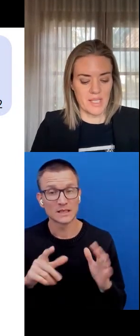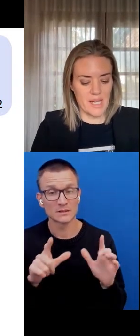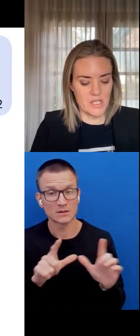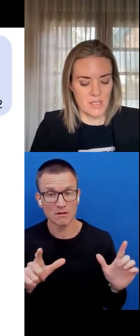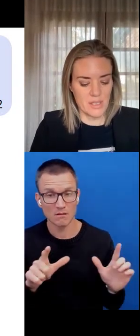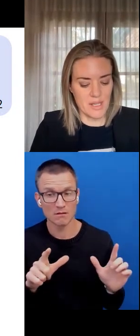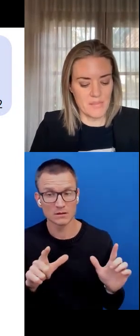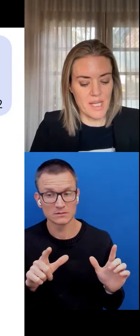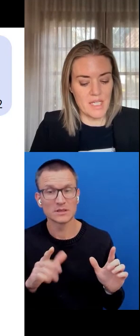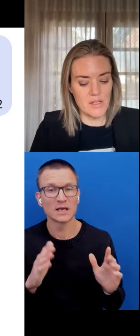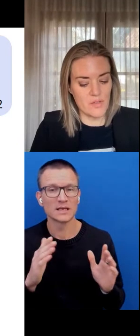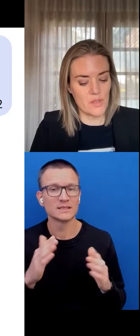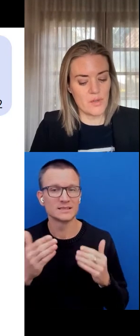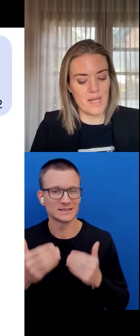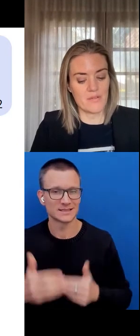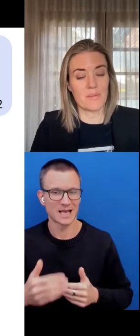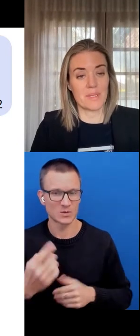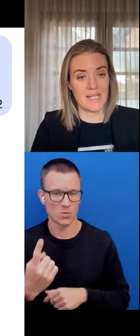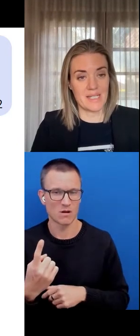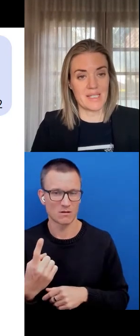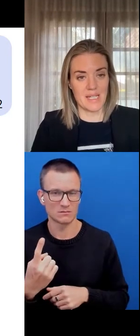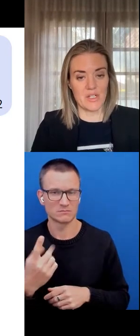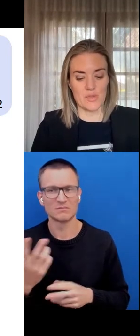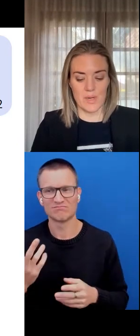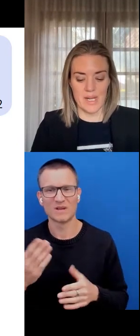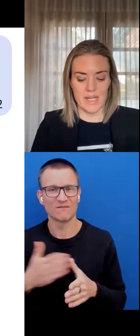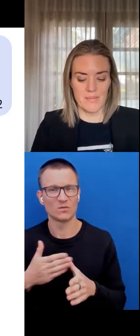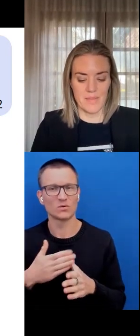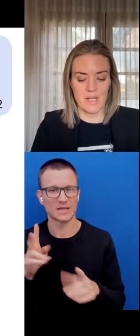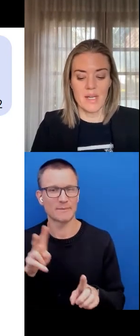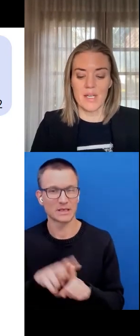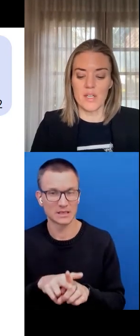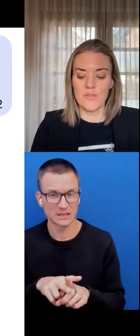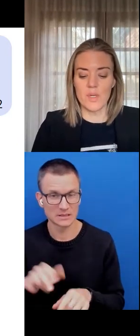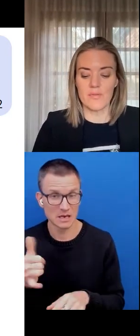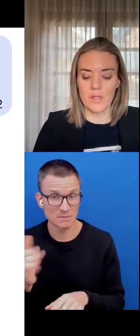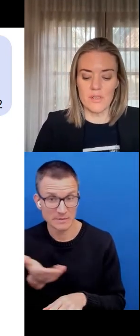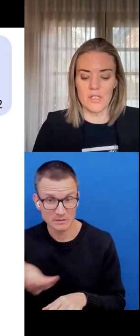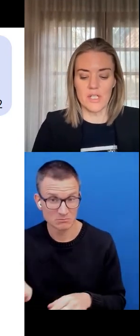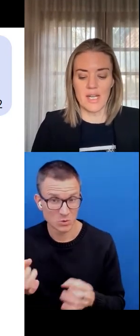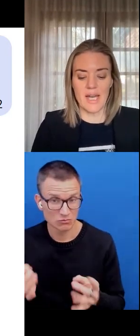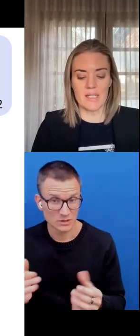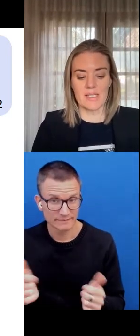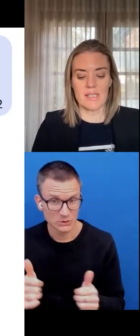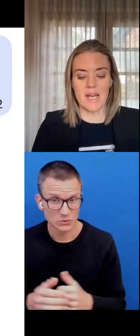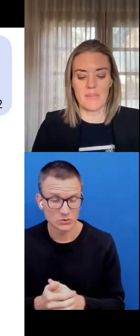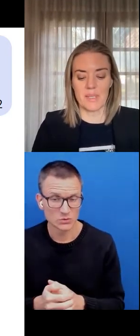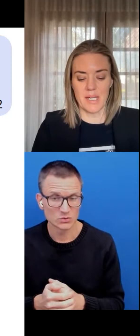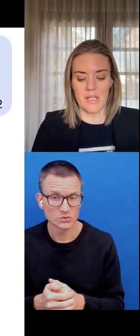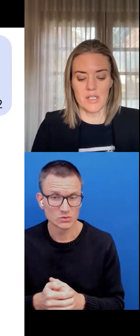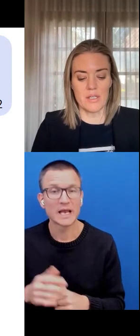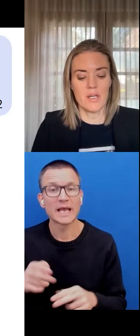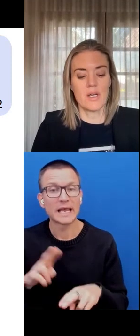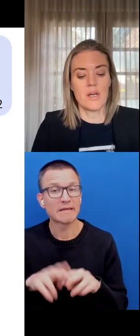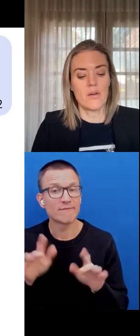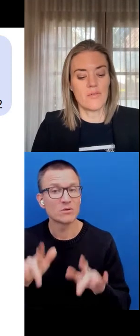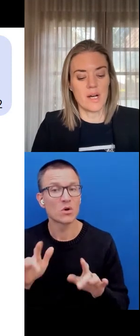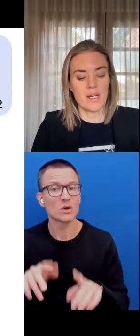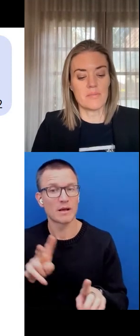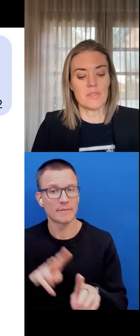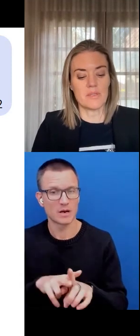initial application, and many of you may have completed this stage already. If you have not, you can access the